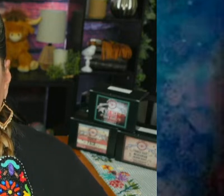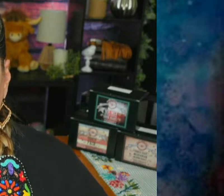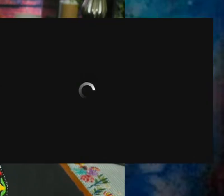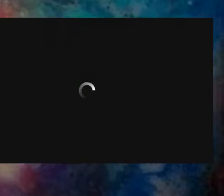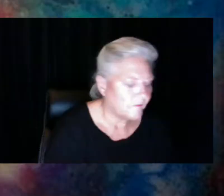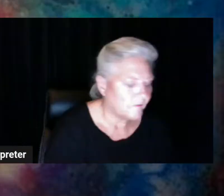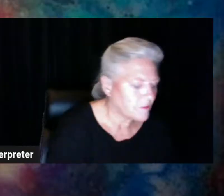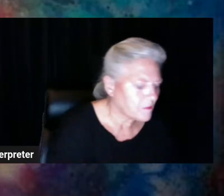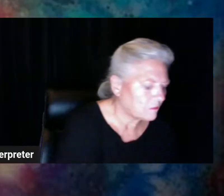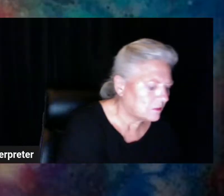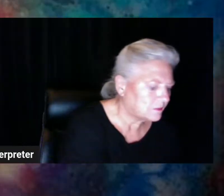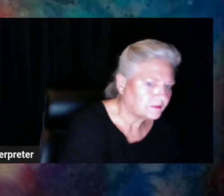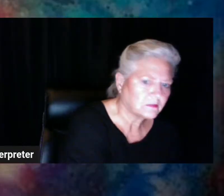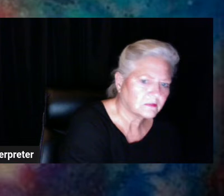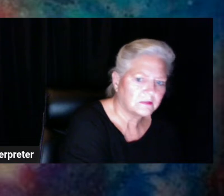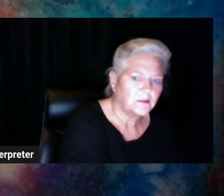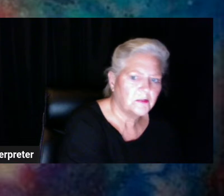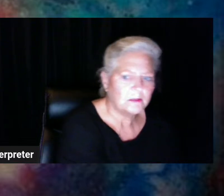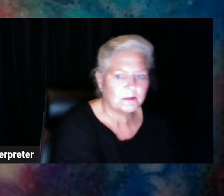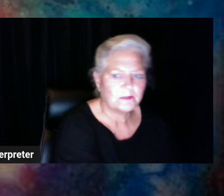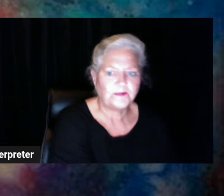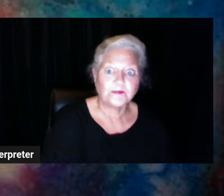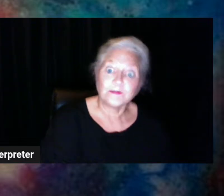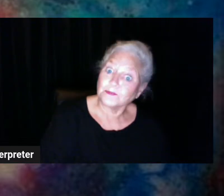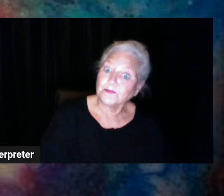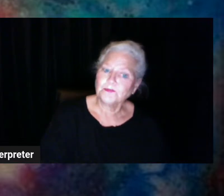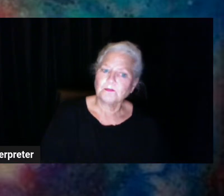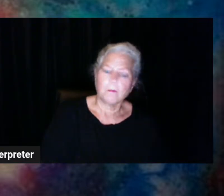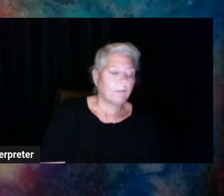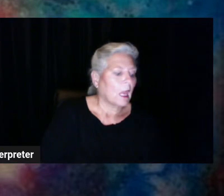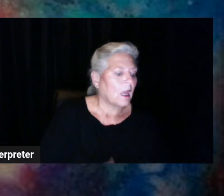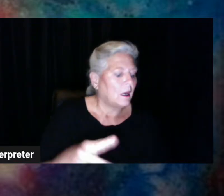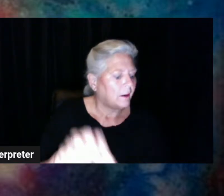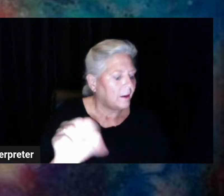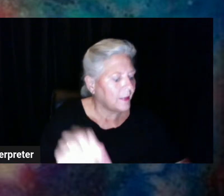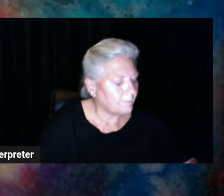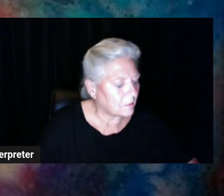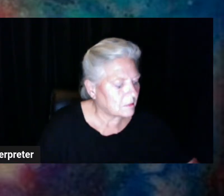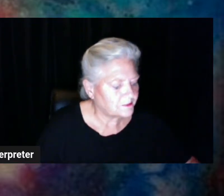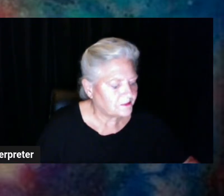I'm waiting to see if she's ready. There she is. Are you ready?